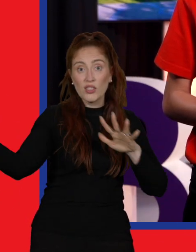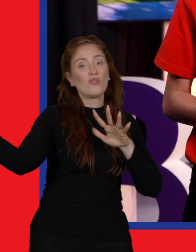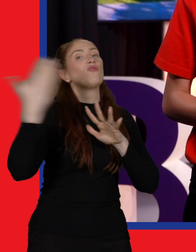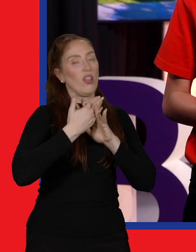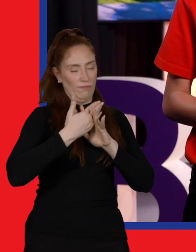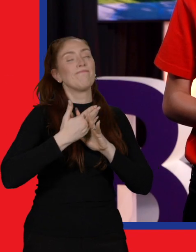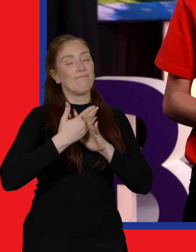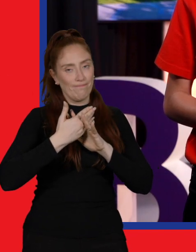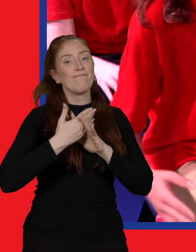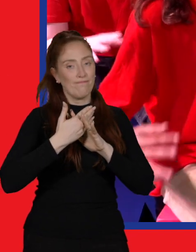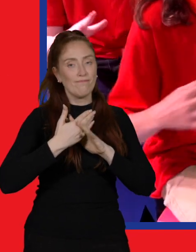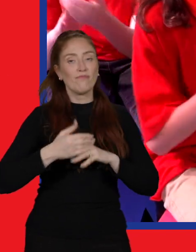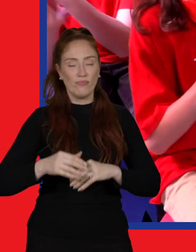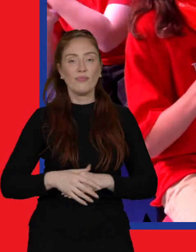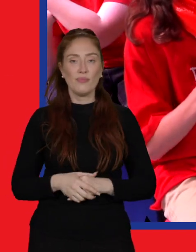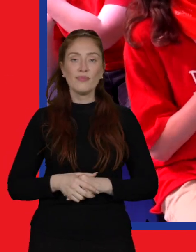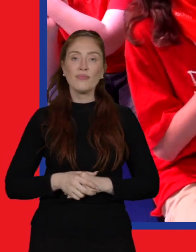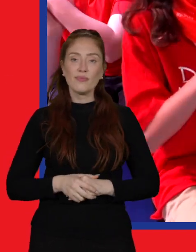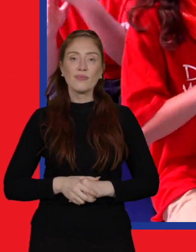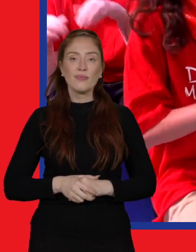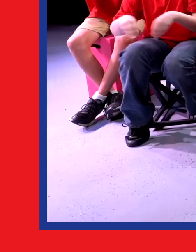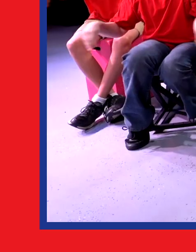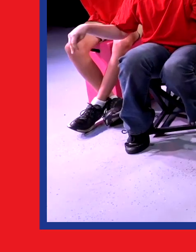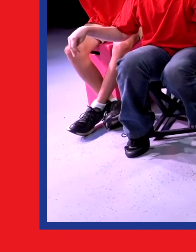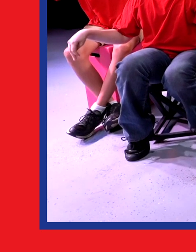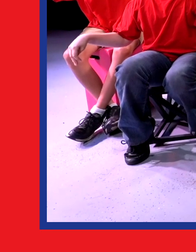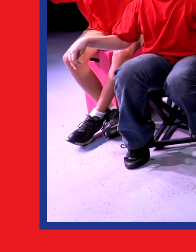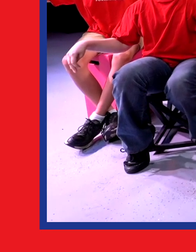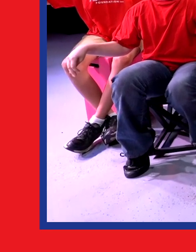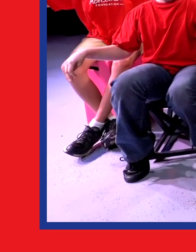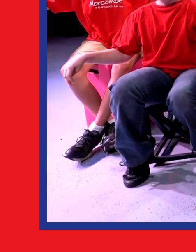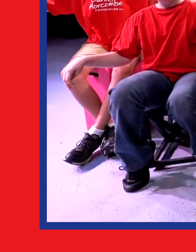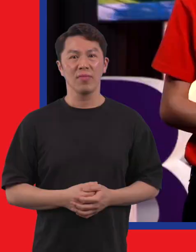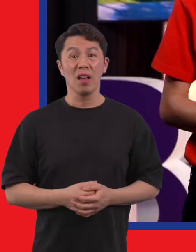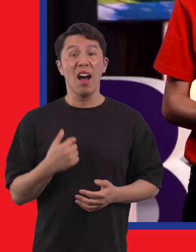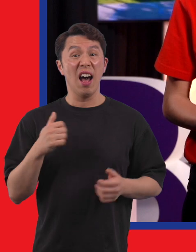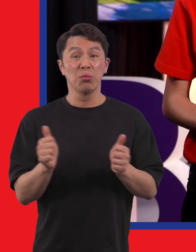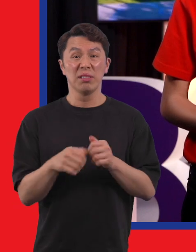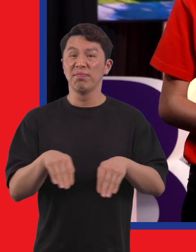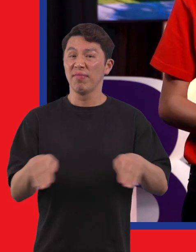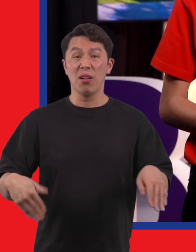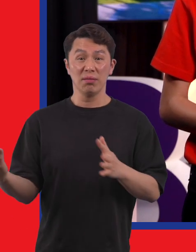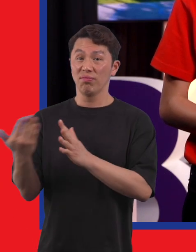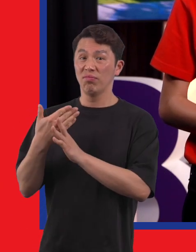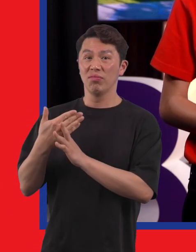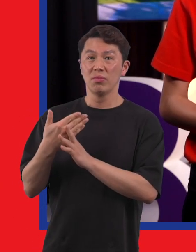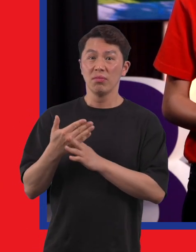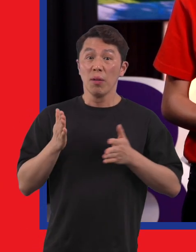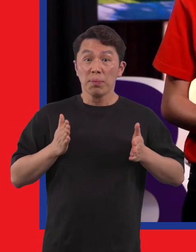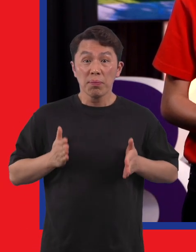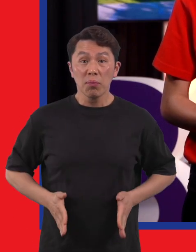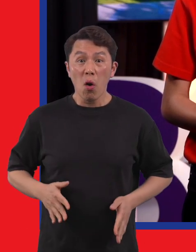boundaries of consent crossed? Crossed boundaries. Absolutely.